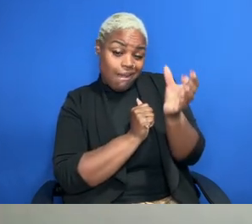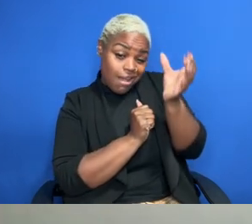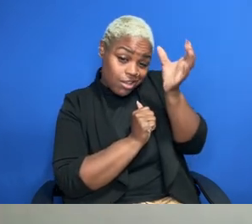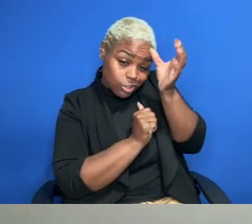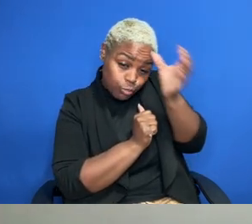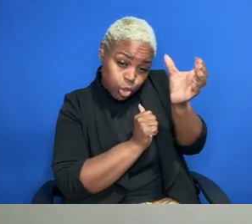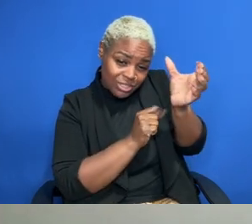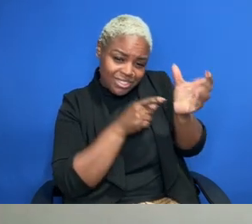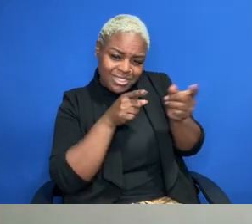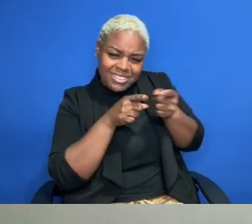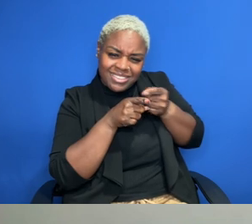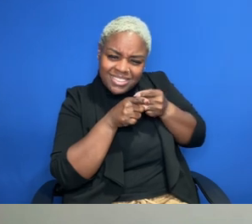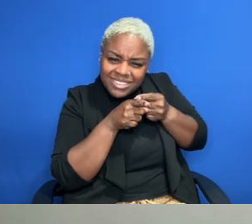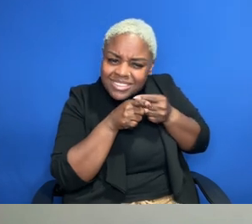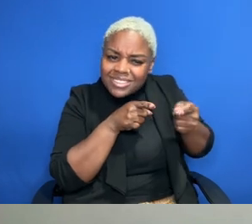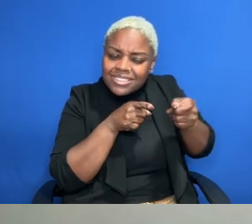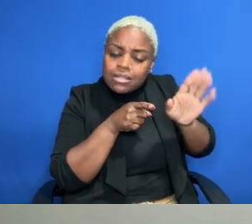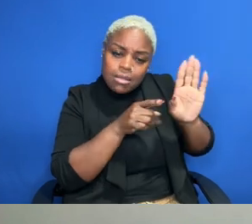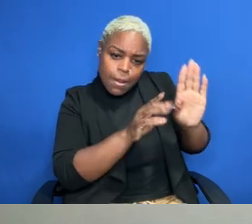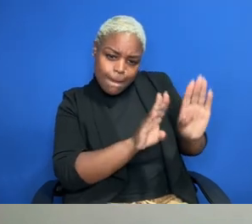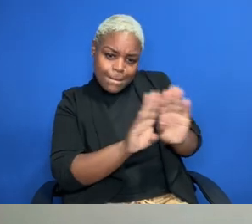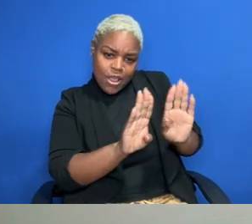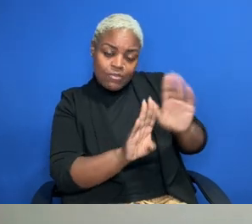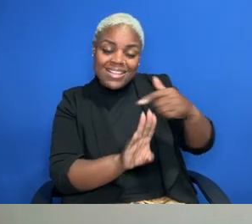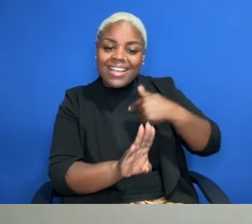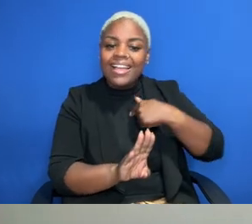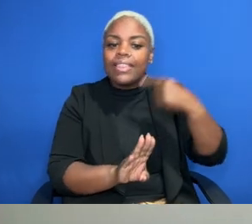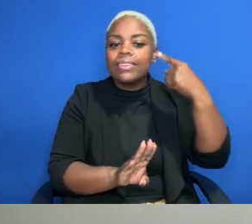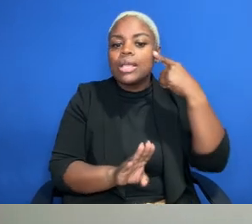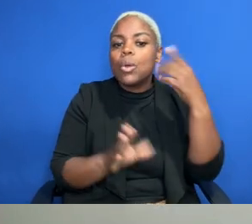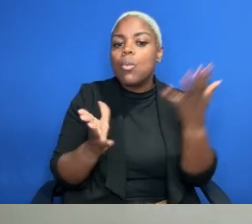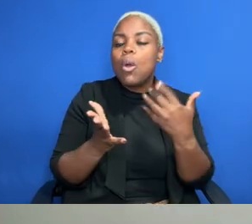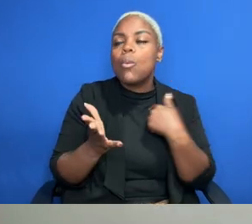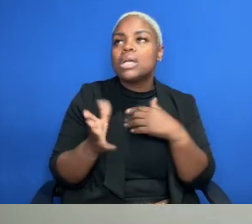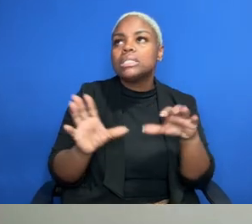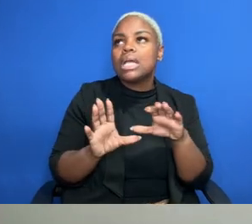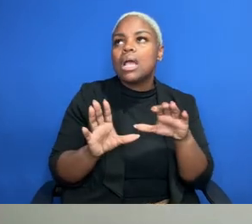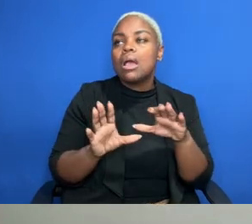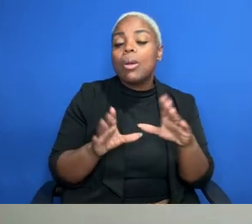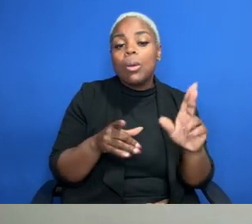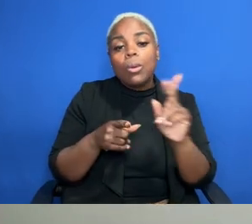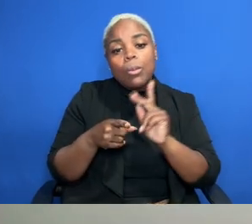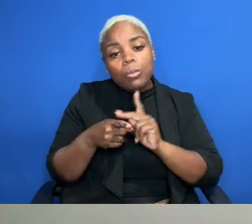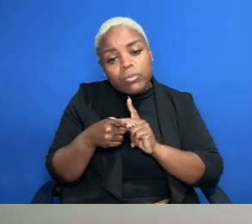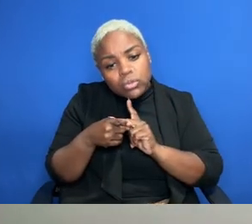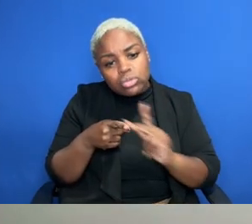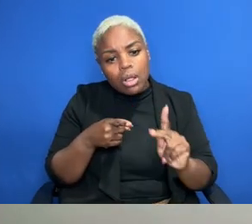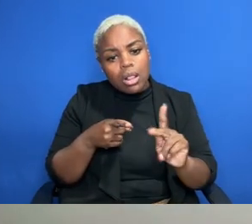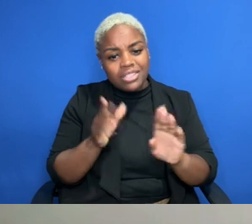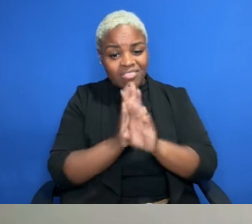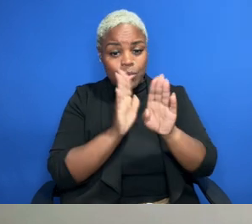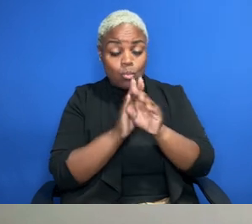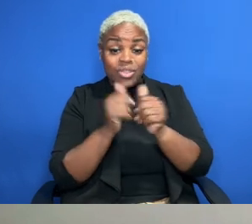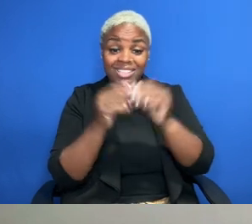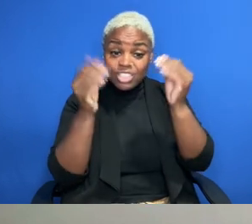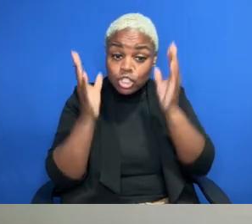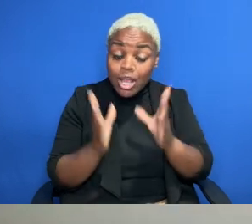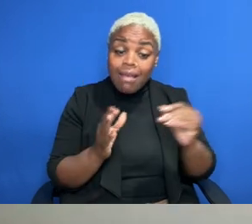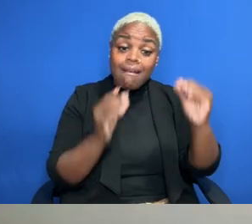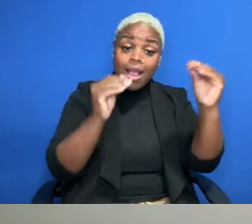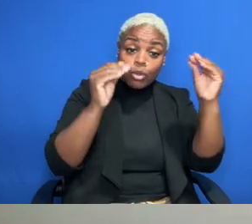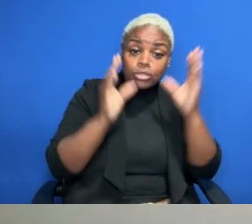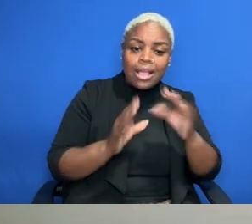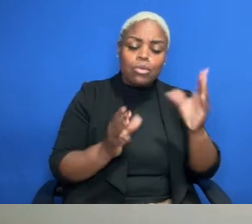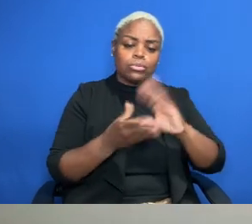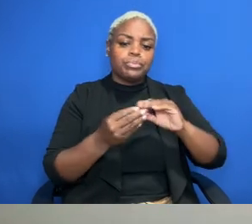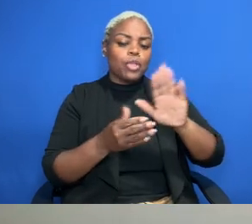I think about this a lot, again, how one conceptualizes behavior. And I think that when I've done professional development with teachers or with